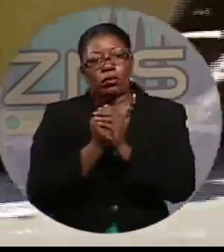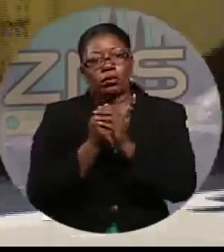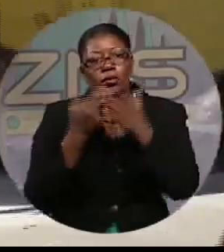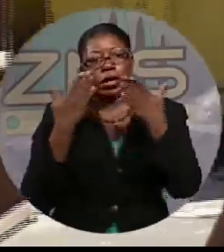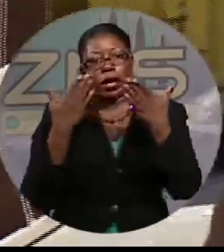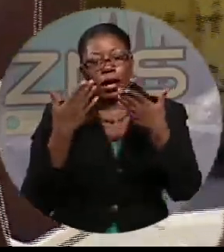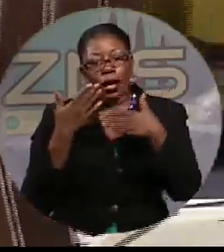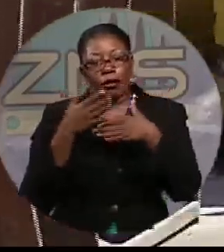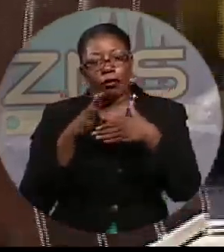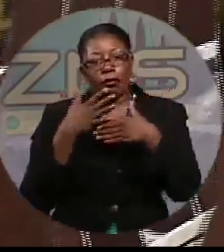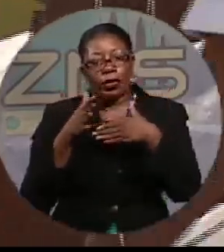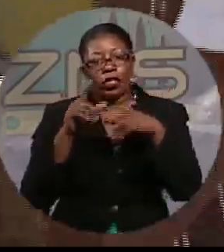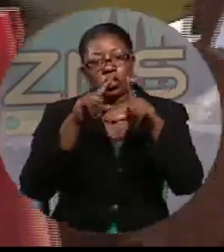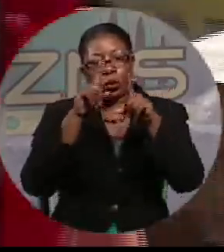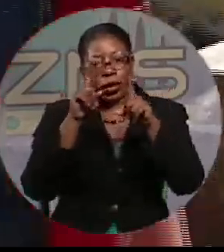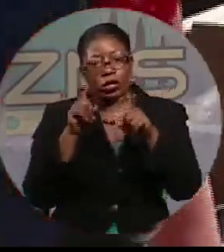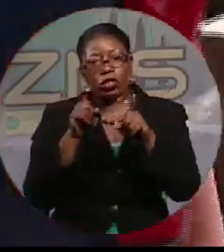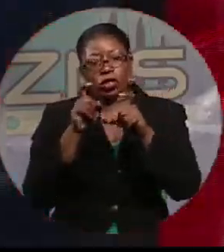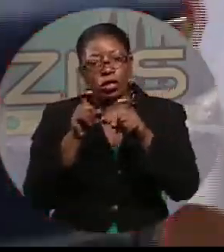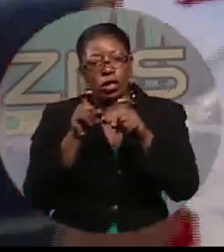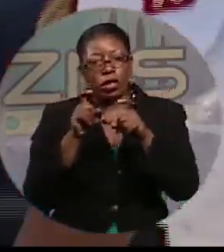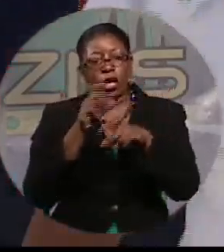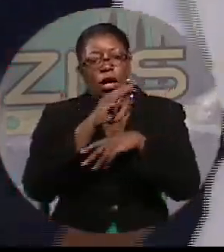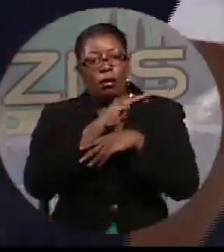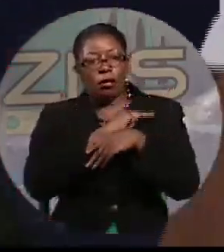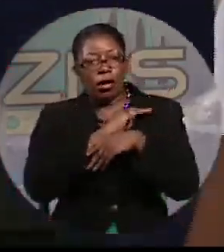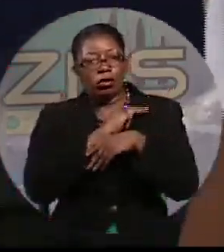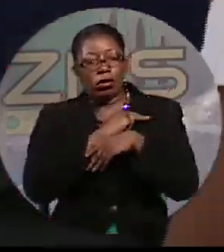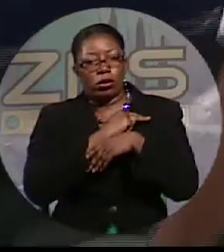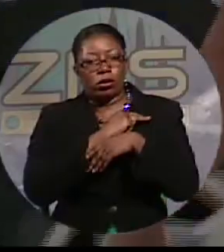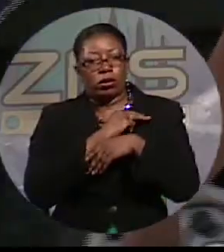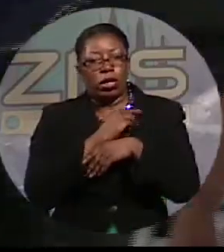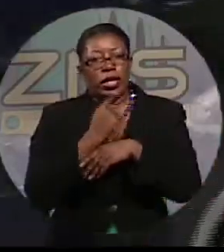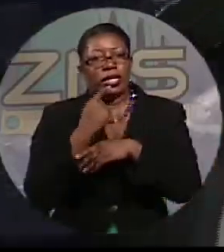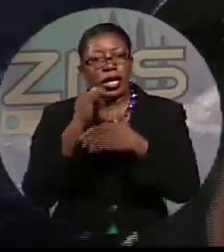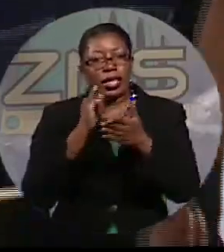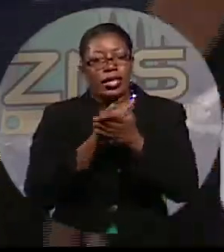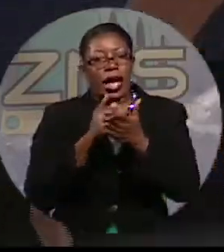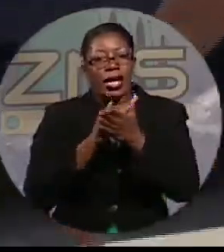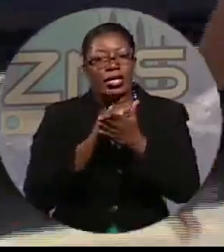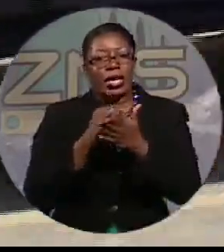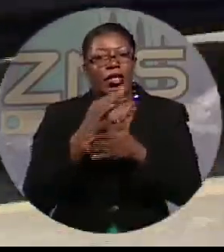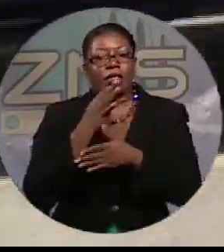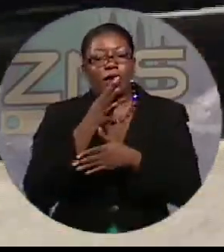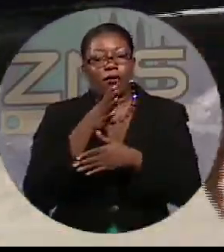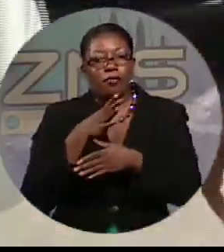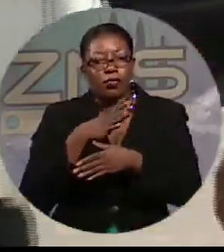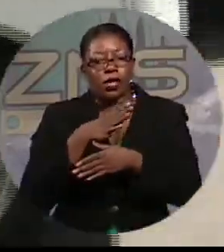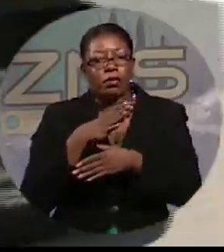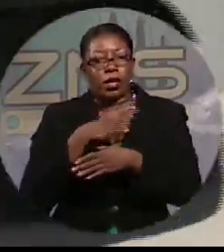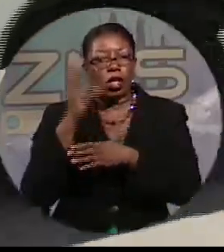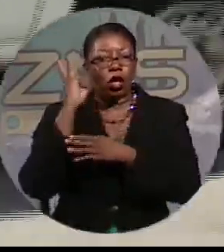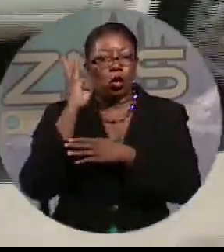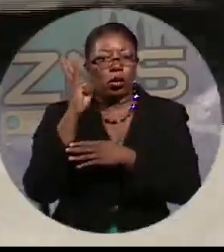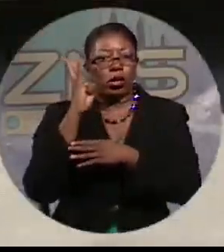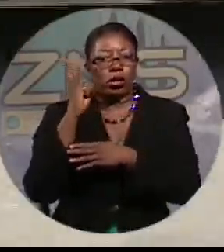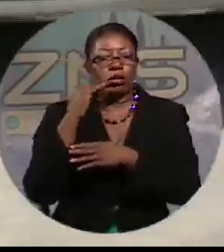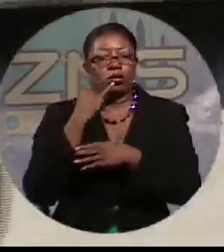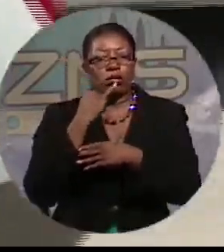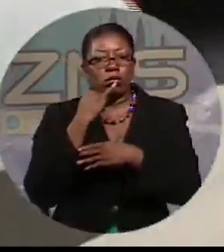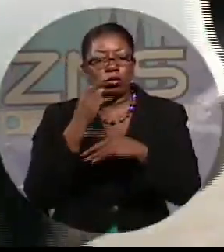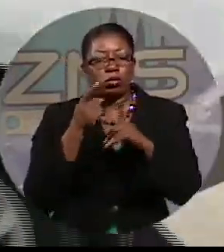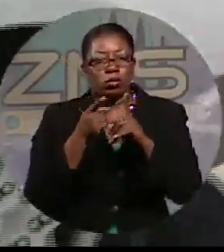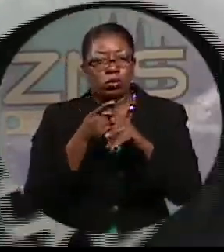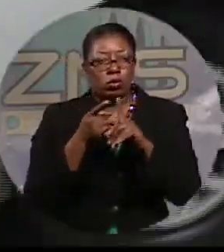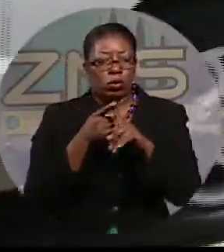can't identify for legal reasons. Mangra insisted that the story the female witness told the court was a fabrication to incriminate